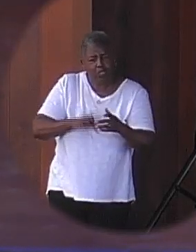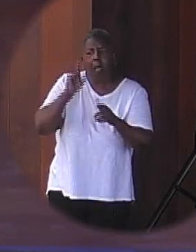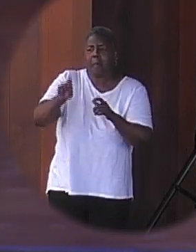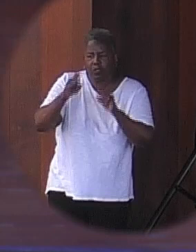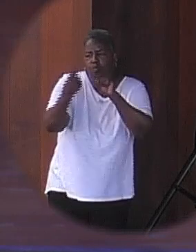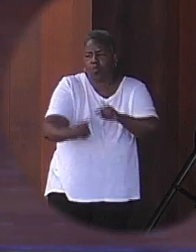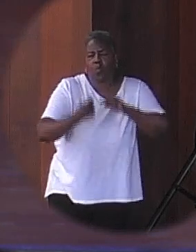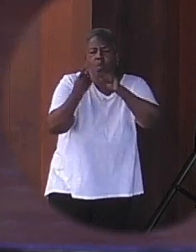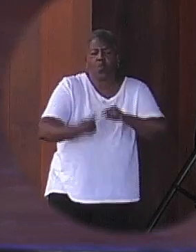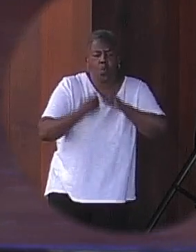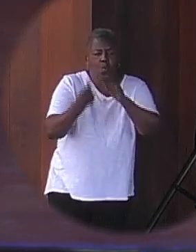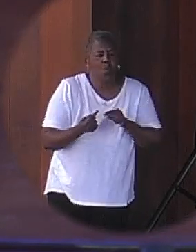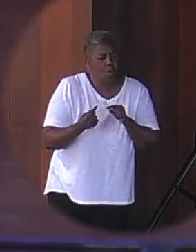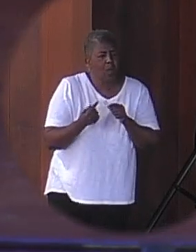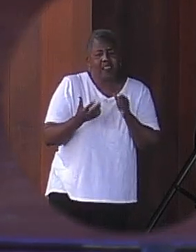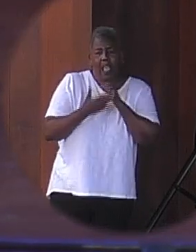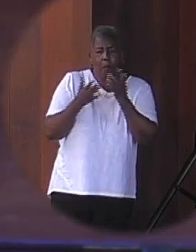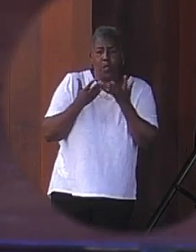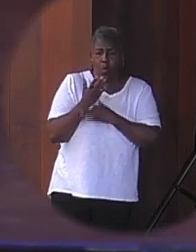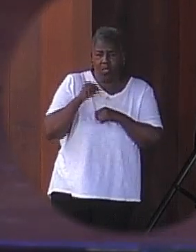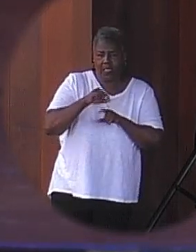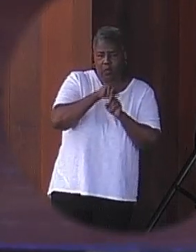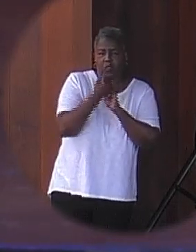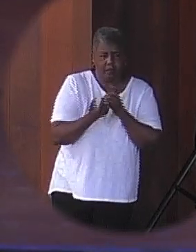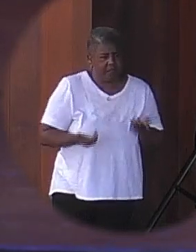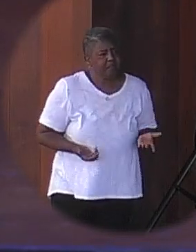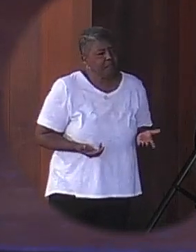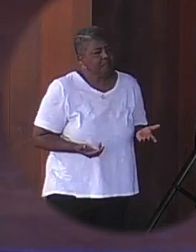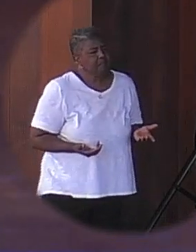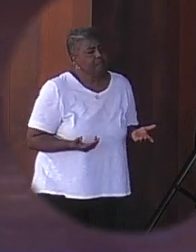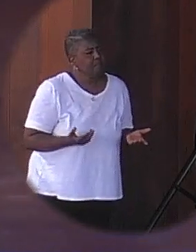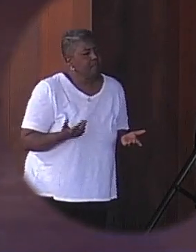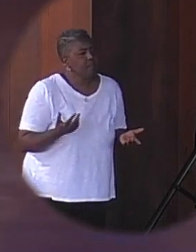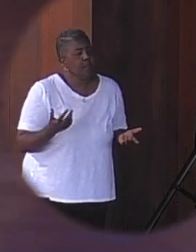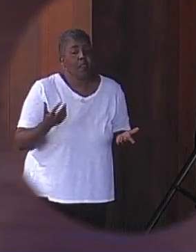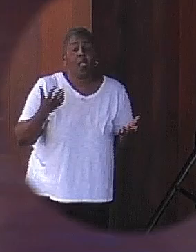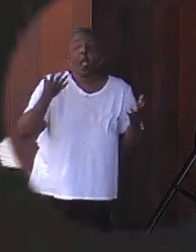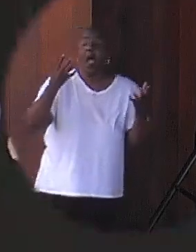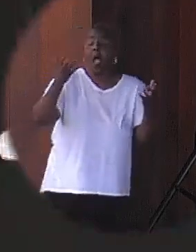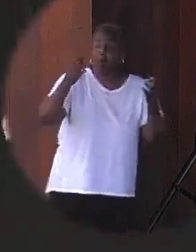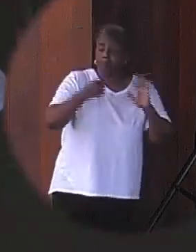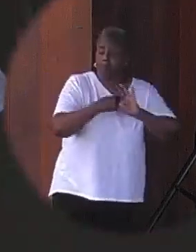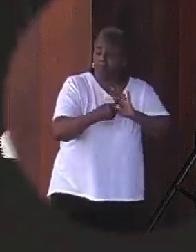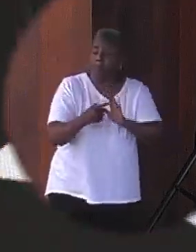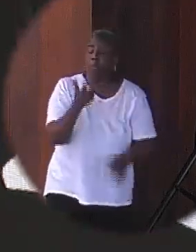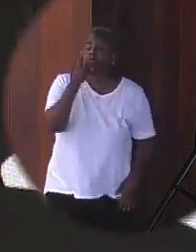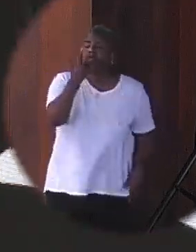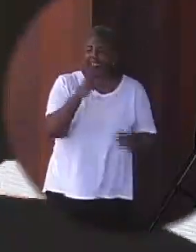with to see ourselves through this pandemic. I want to today lift up